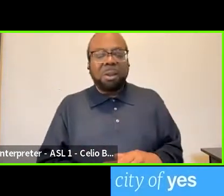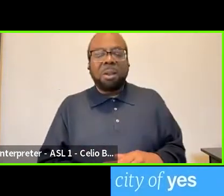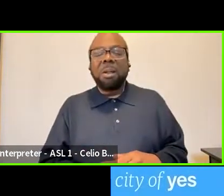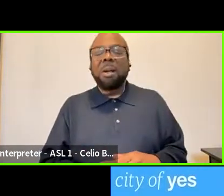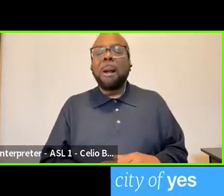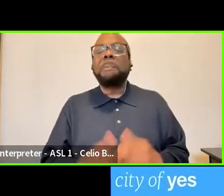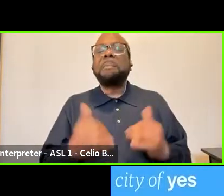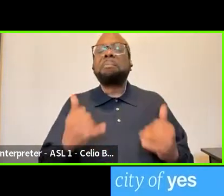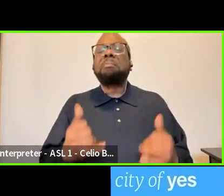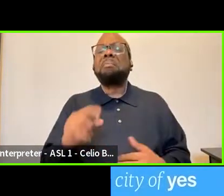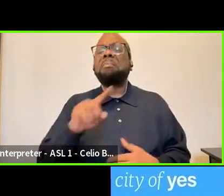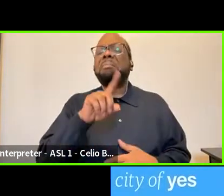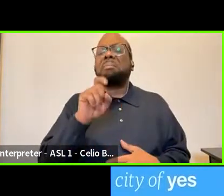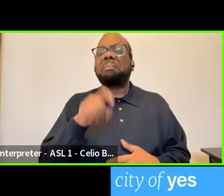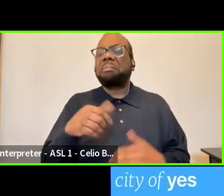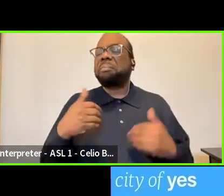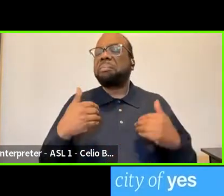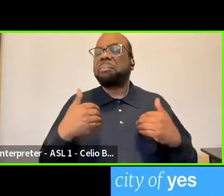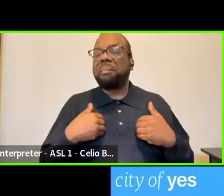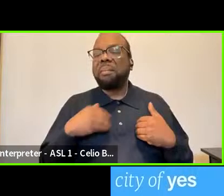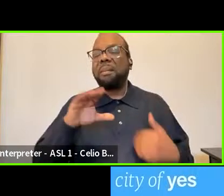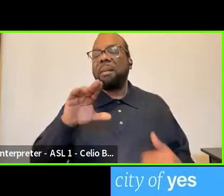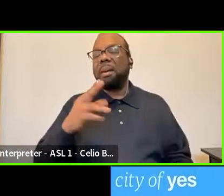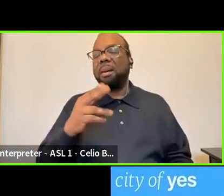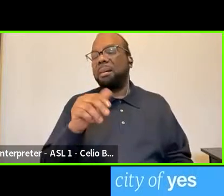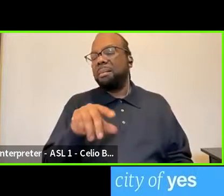that we have, um, in the chat.